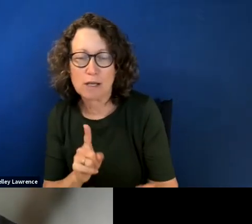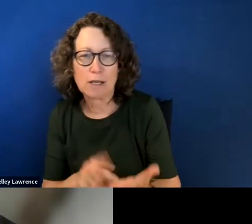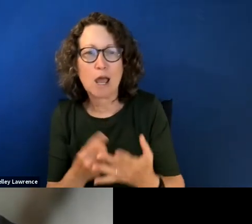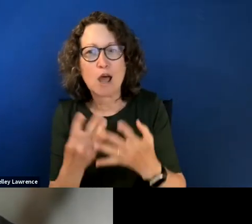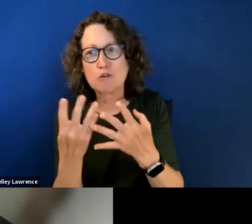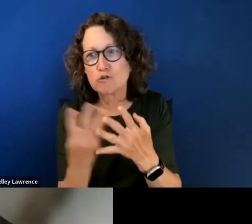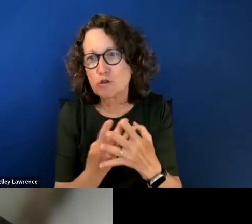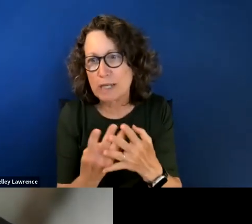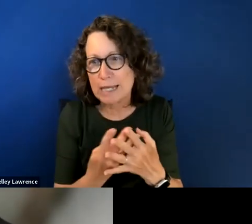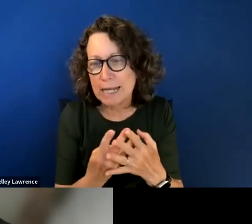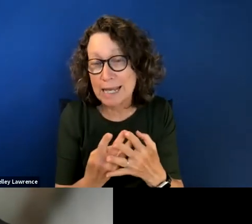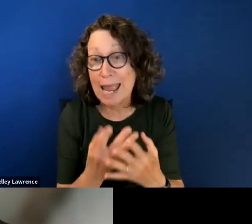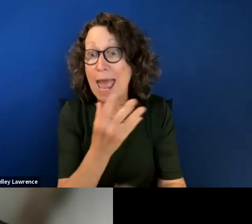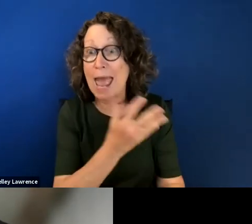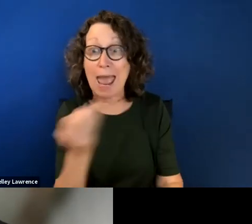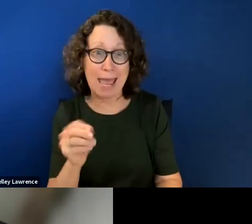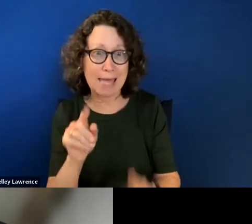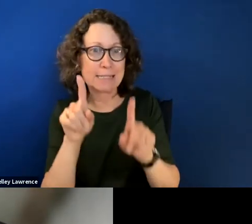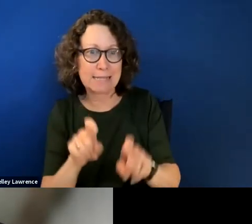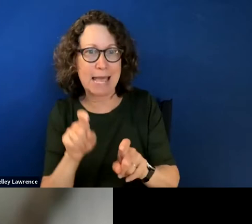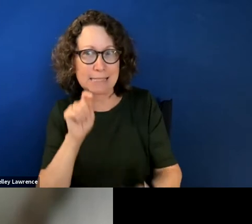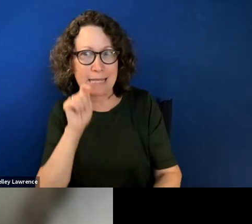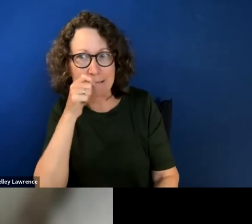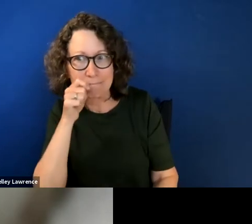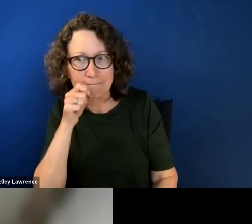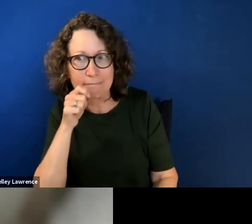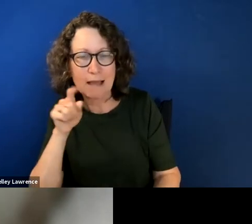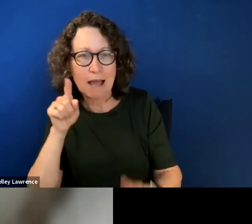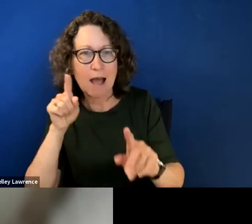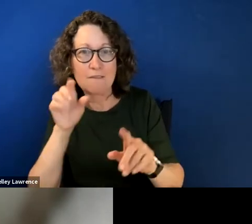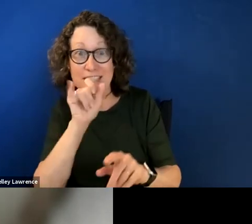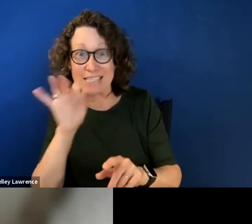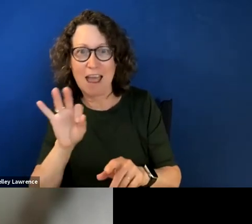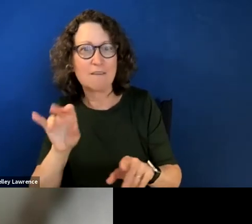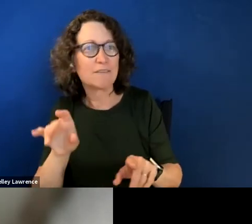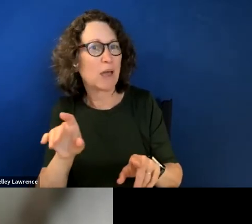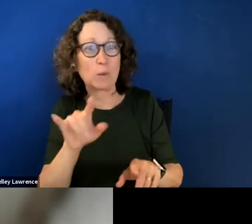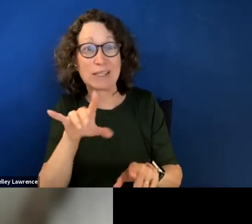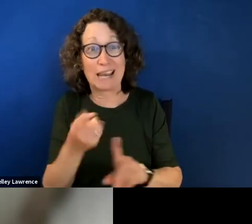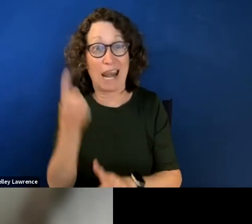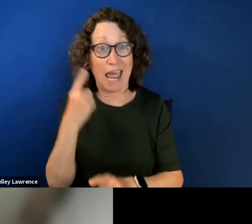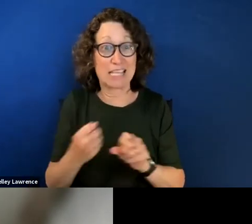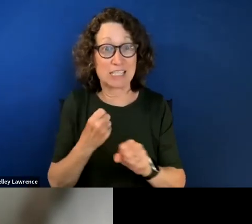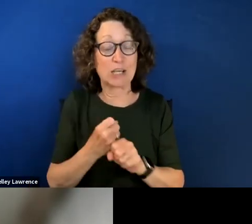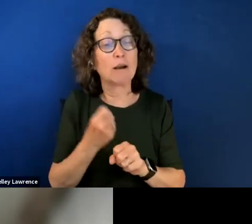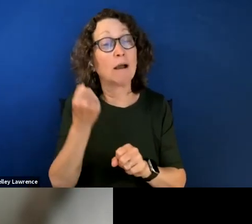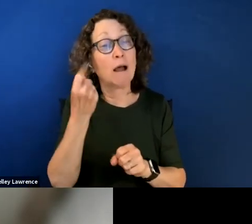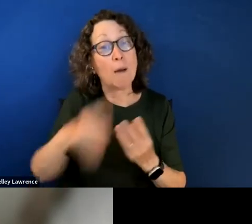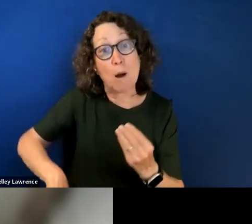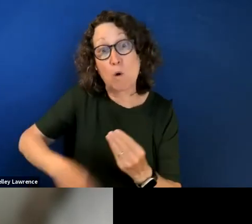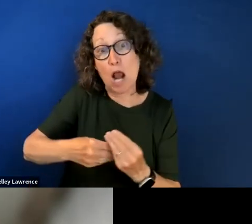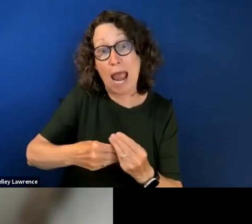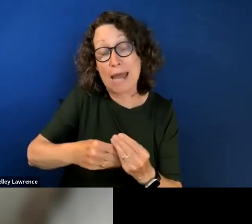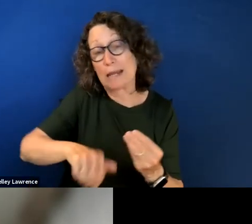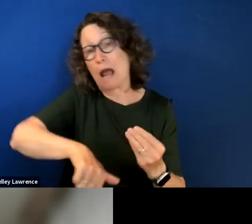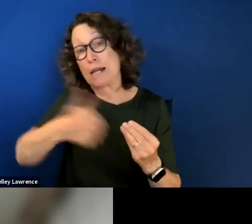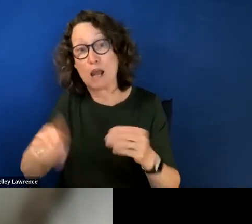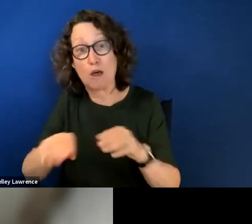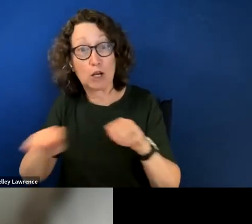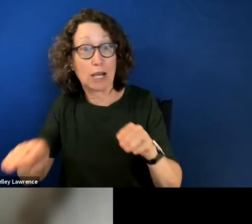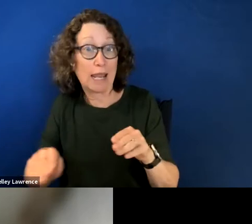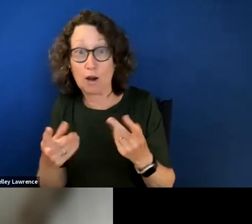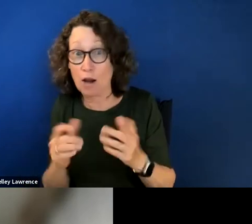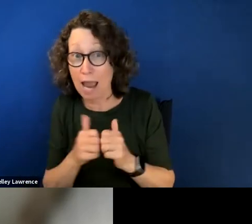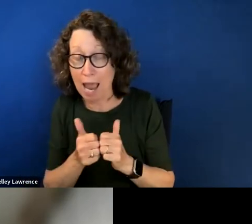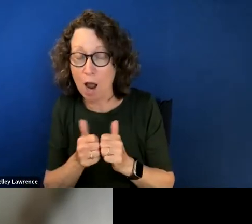screening, and the testing of staff that we employed last year. But we're adding an additional layer of mitigation